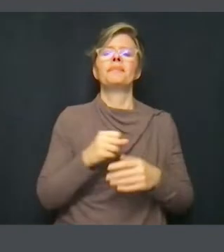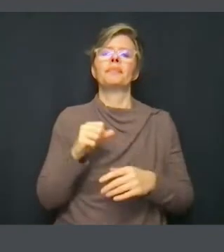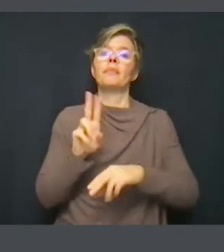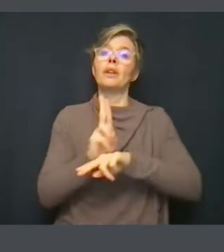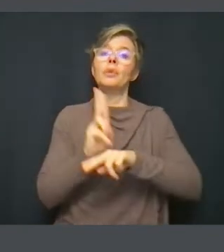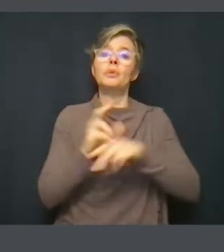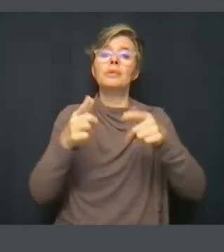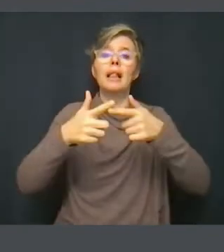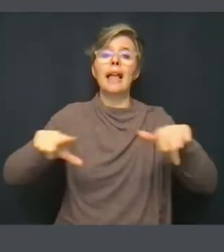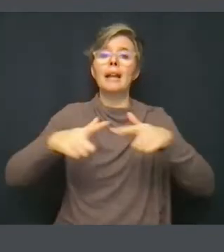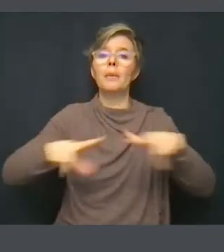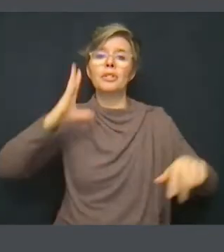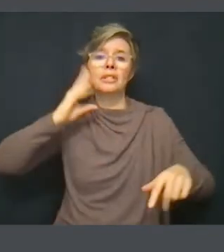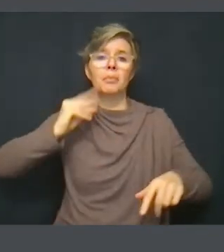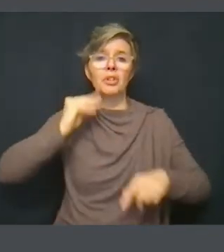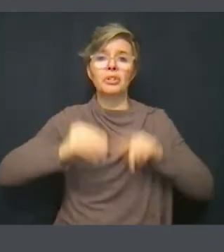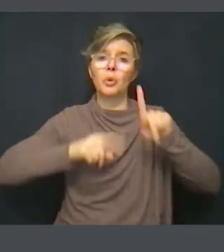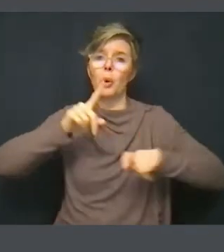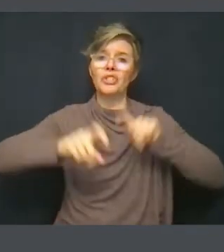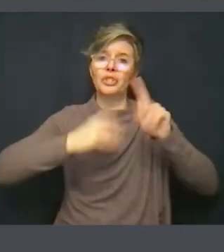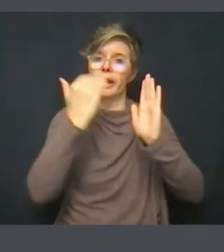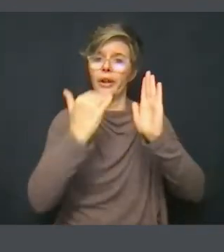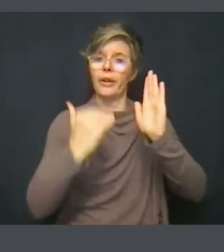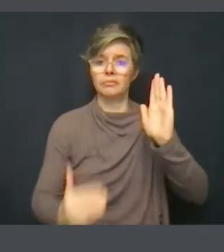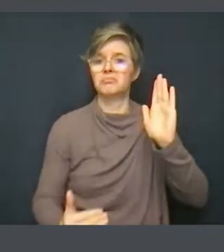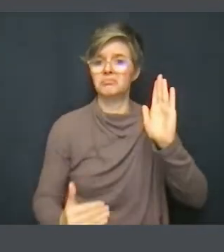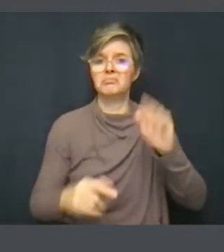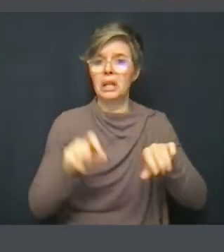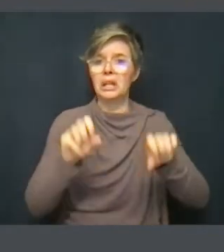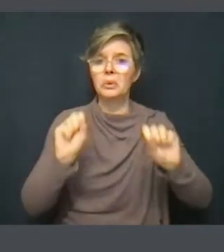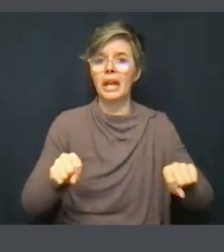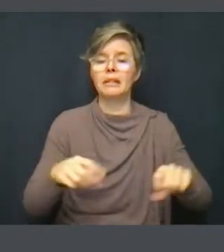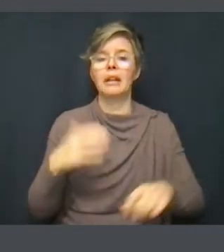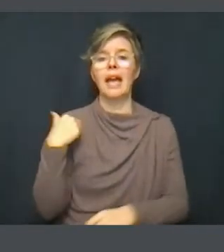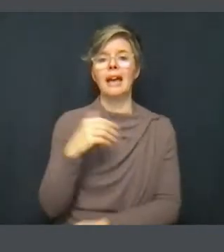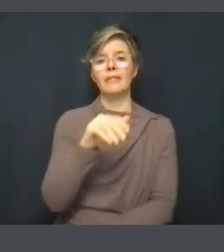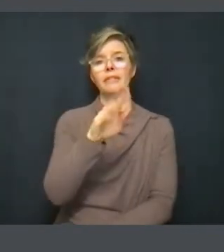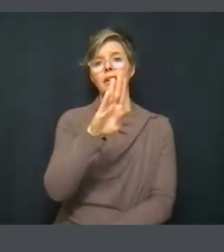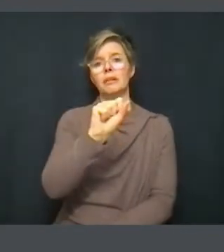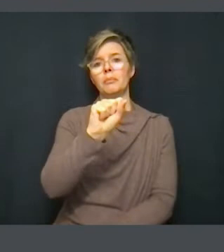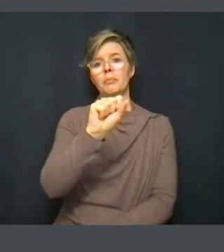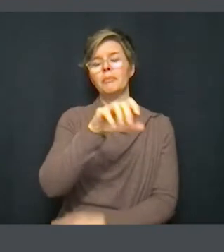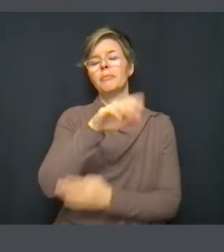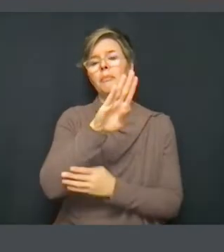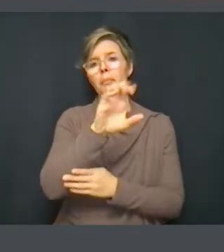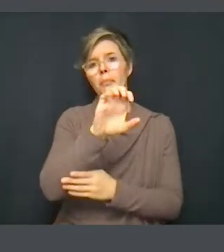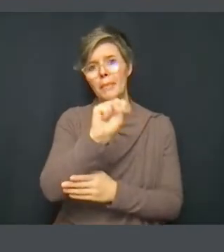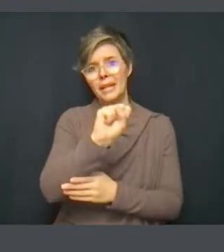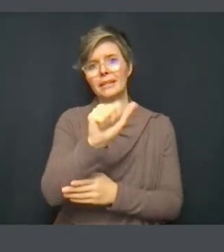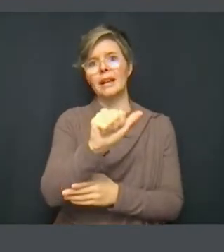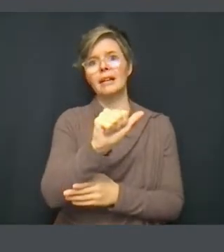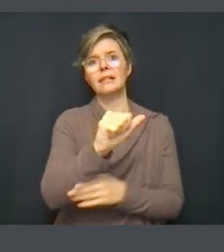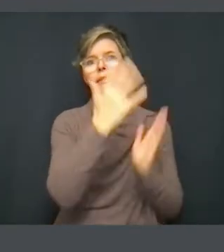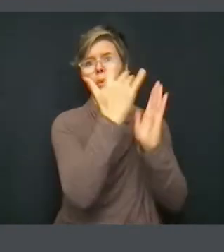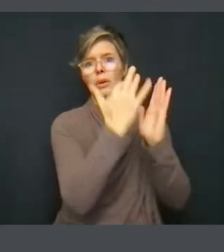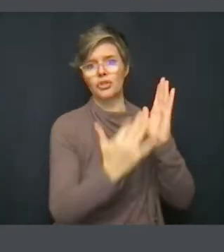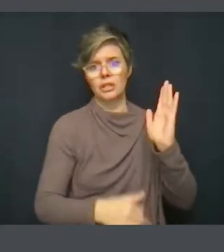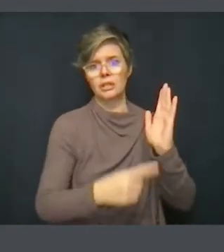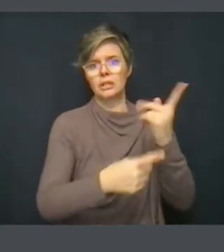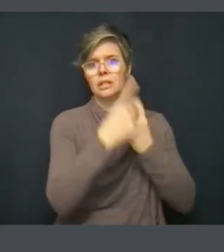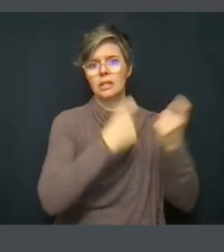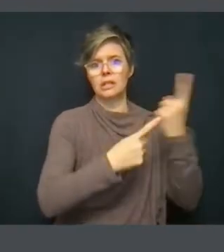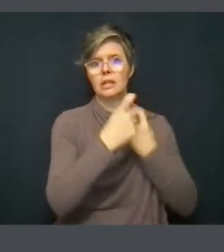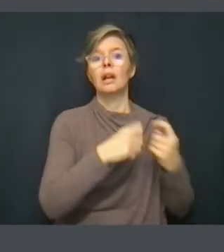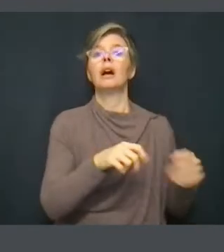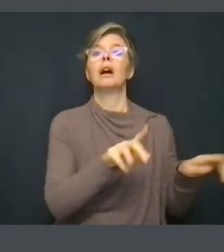case history, but it could be, for example, these questionnaires from the VESA. There's other questionnaires that you can use as well to look at, for example, let's say, what does home language use